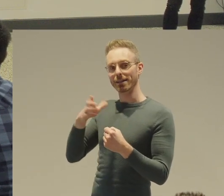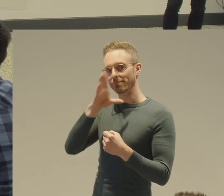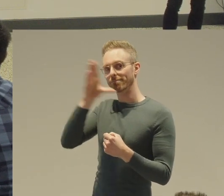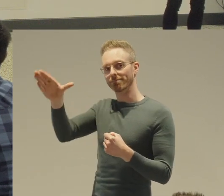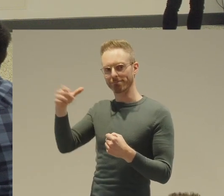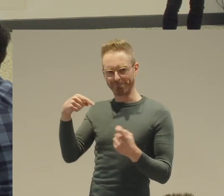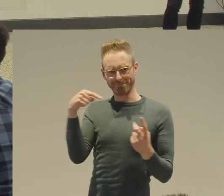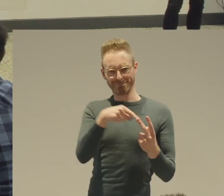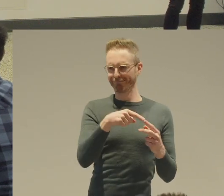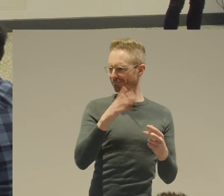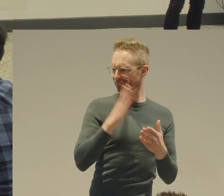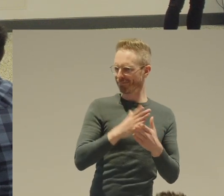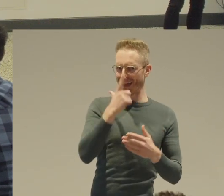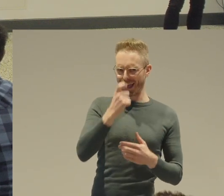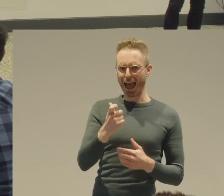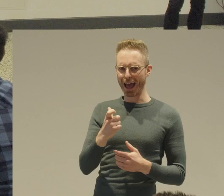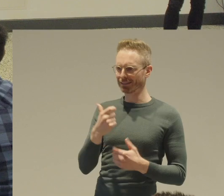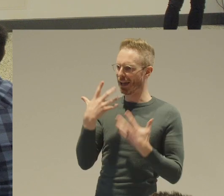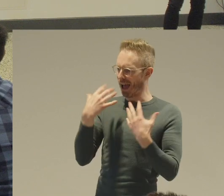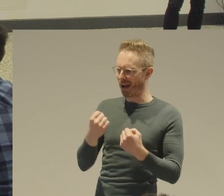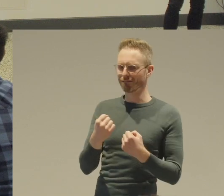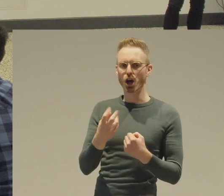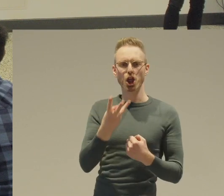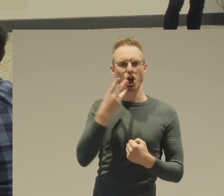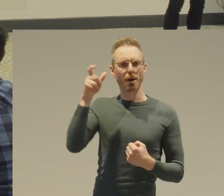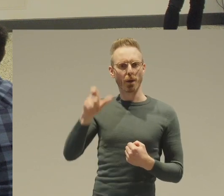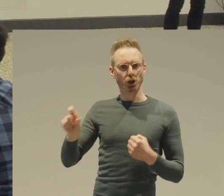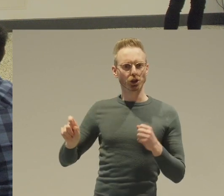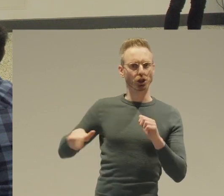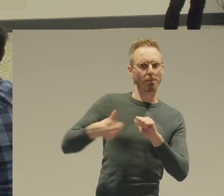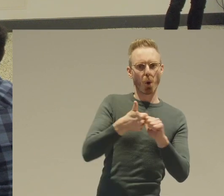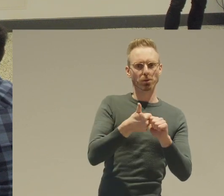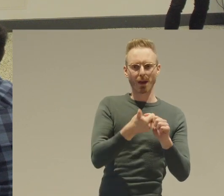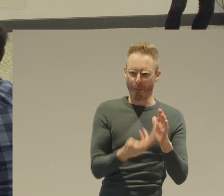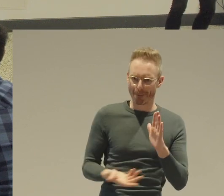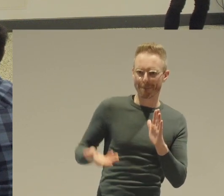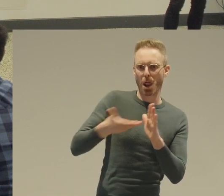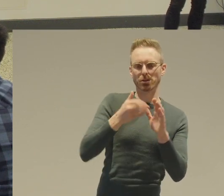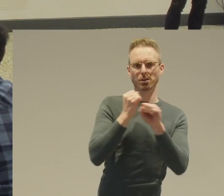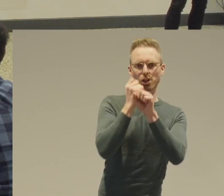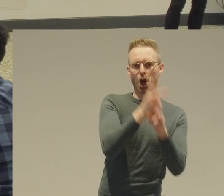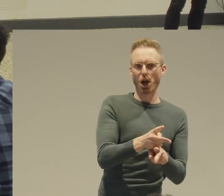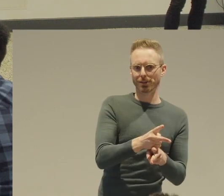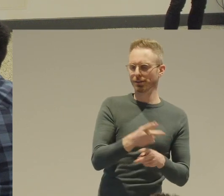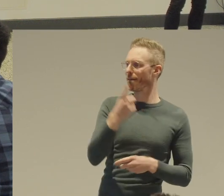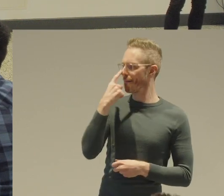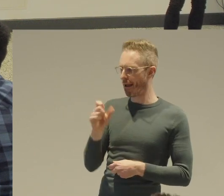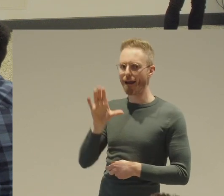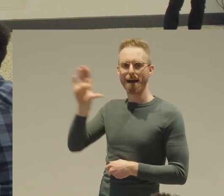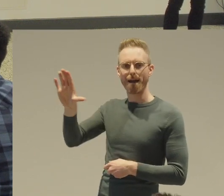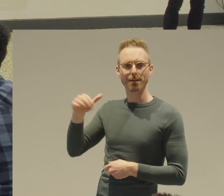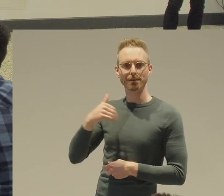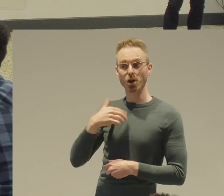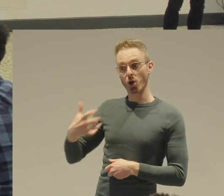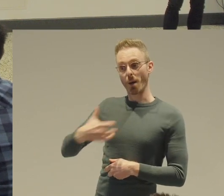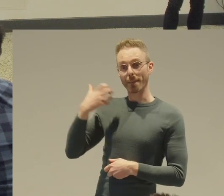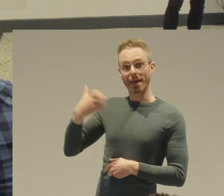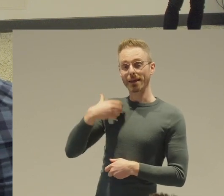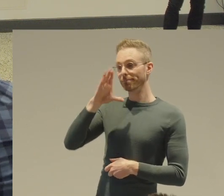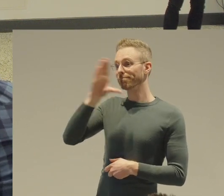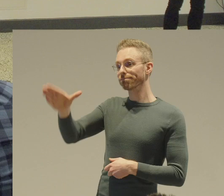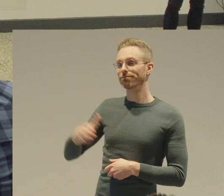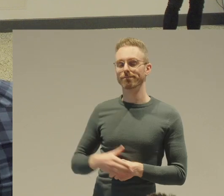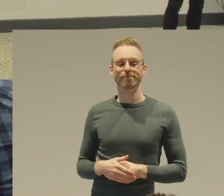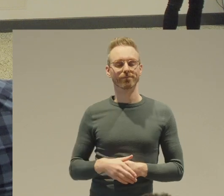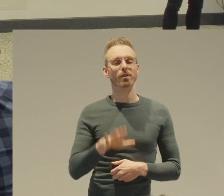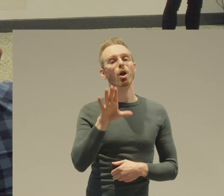entitled to third-party support. And look, I don't want to throw shade here. Access to Work advisors have a huge workload. Some of them